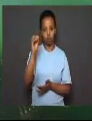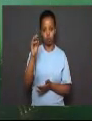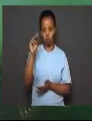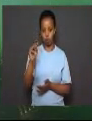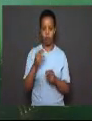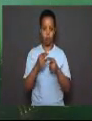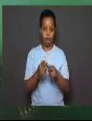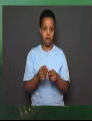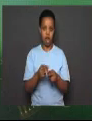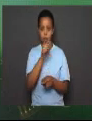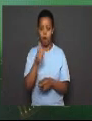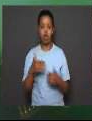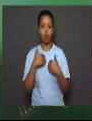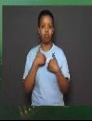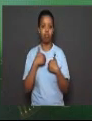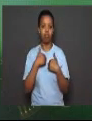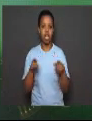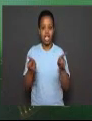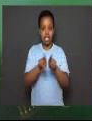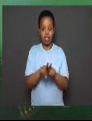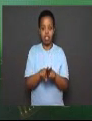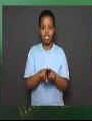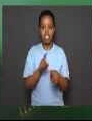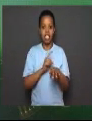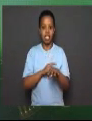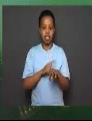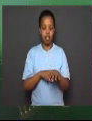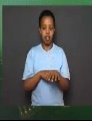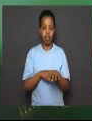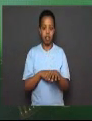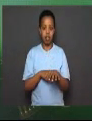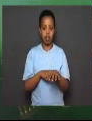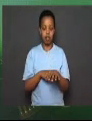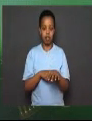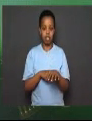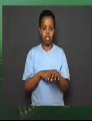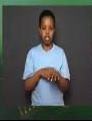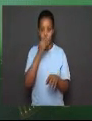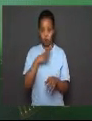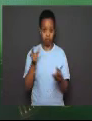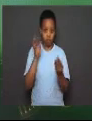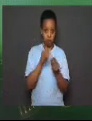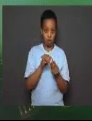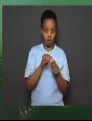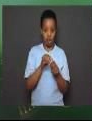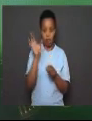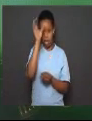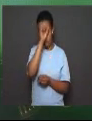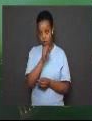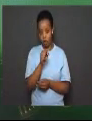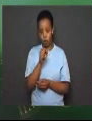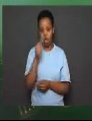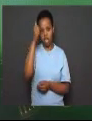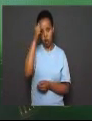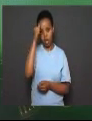In any mammal mating, including that of humans, the predictable ratio of